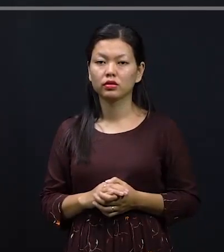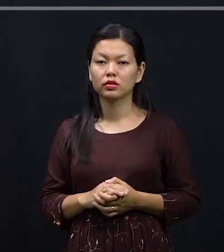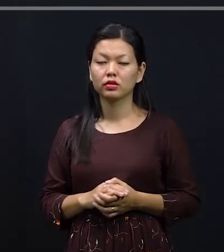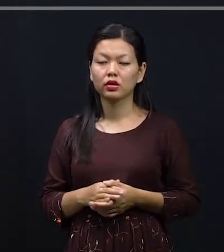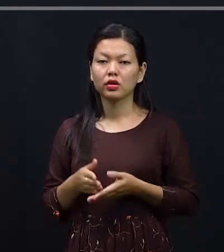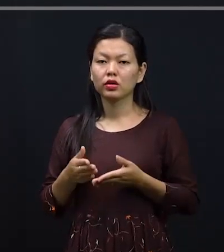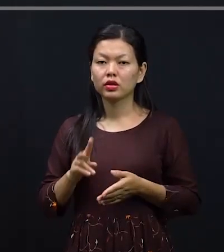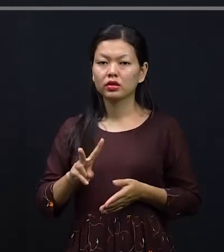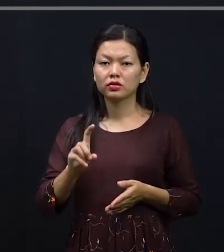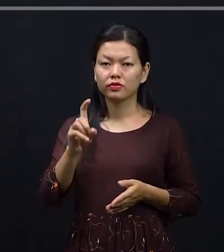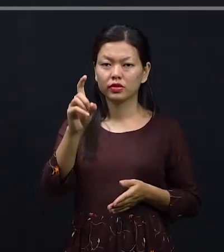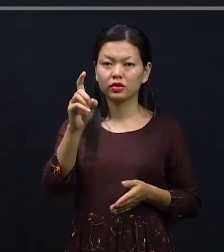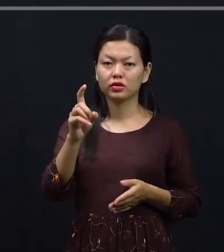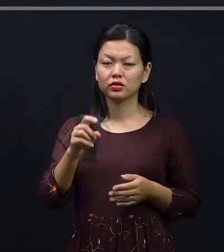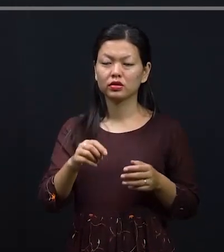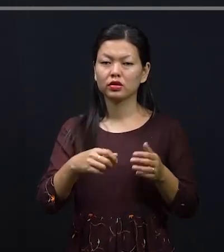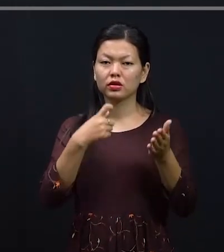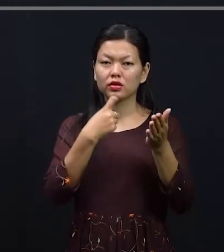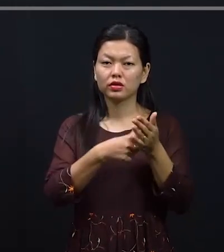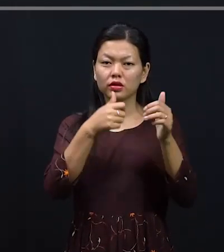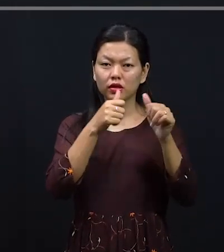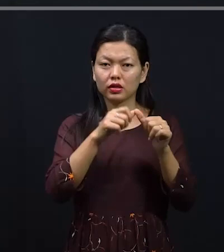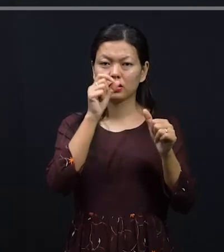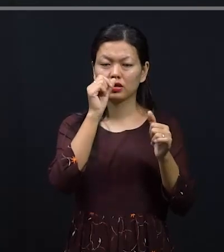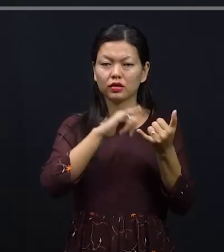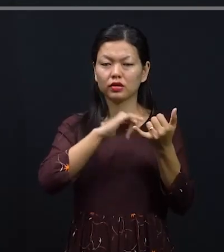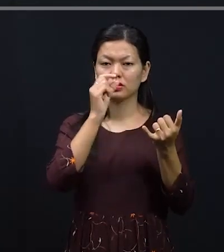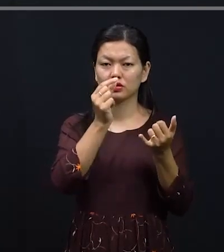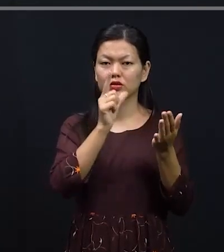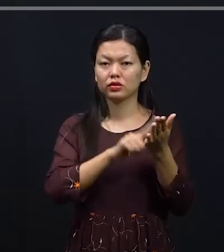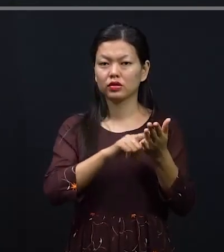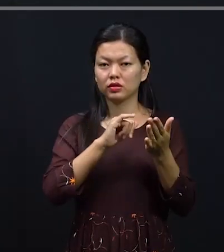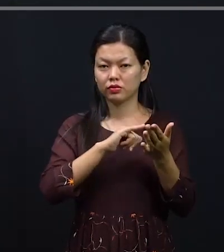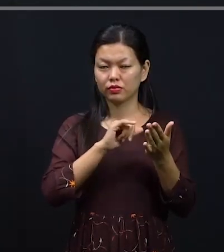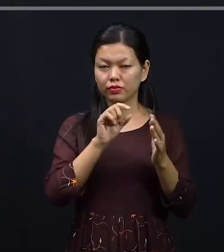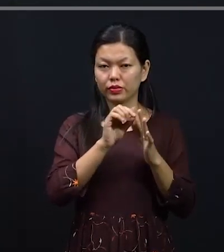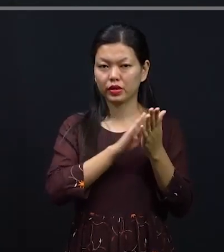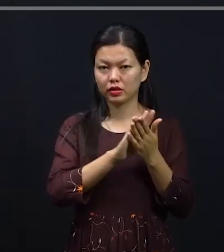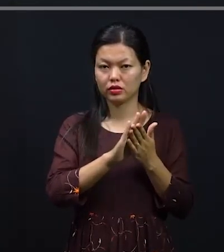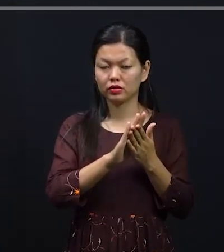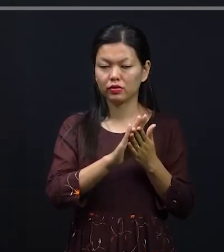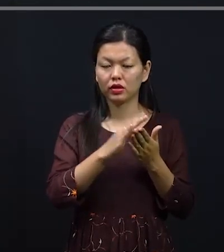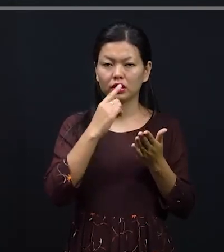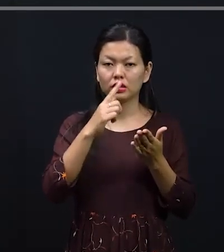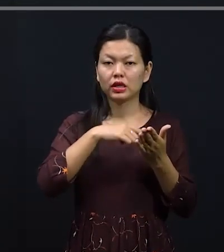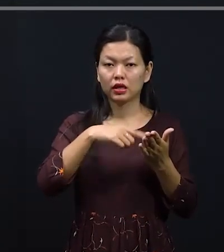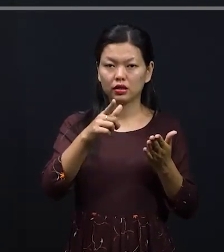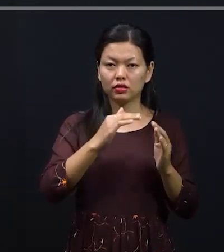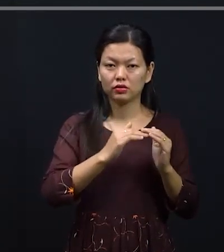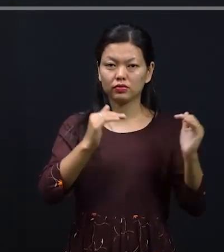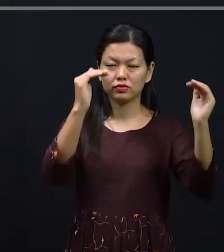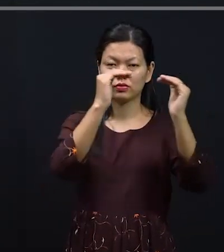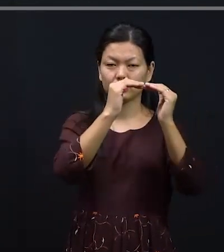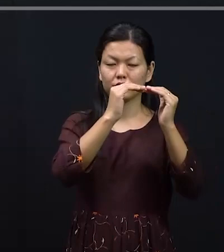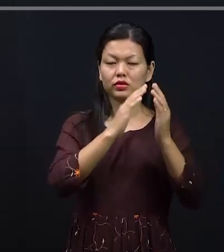the virus which contains radioactive sulfur is allowed to infect E. coli in one culture